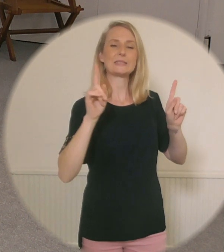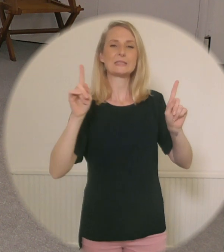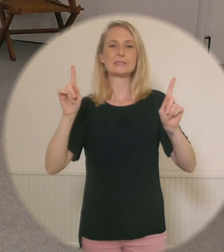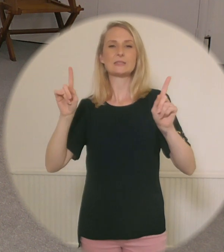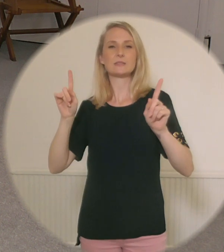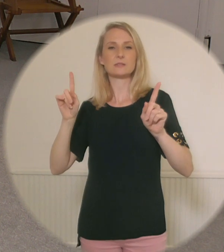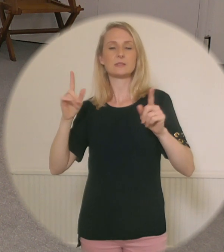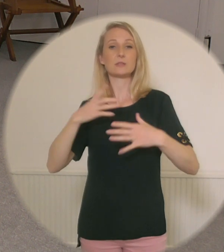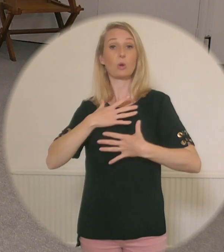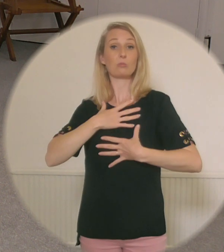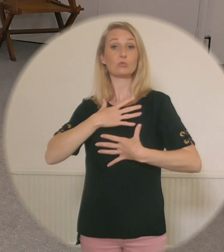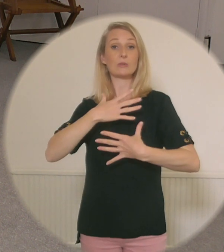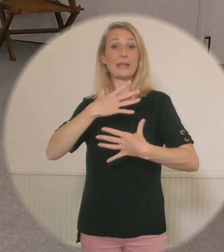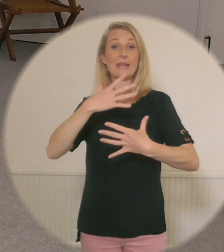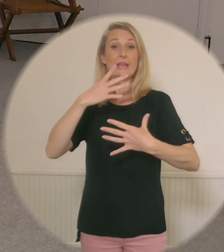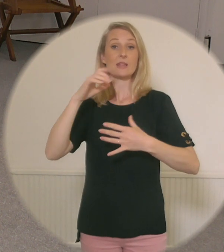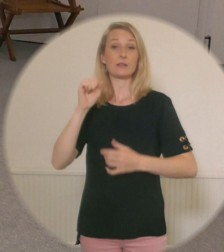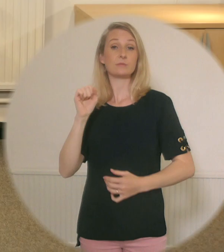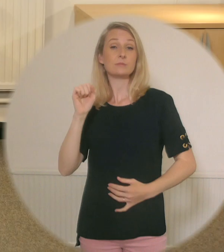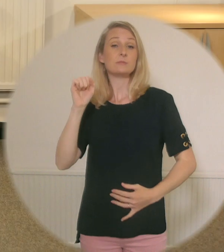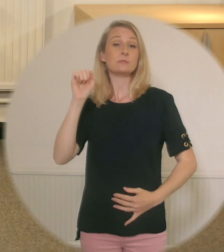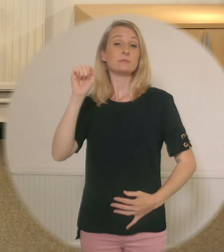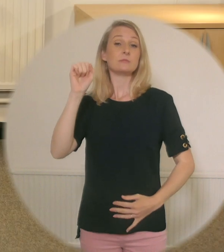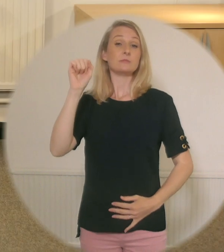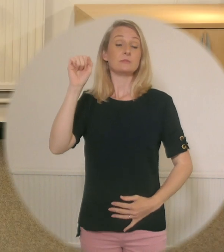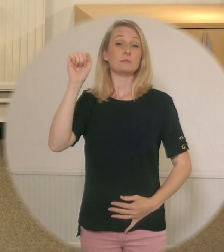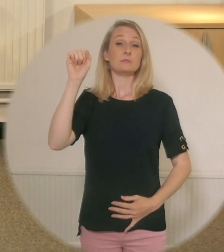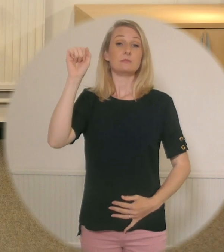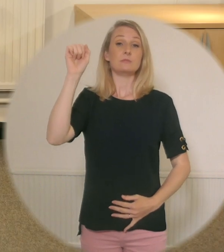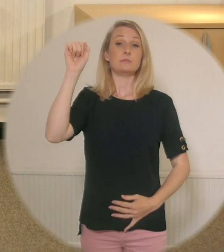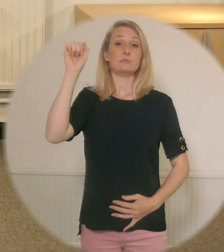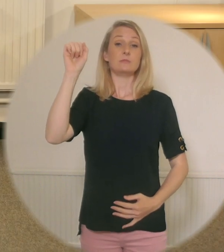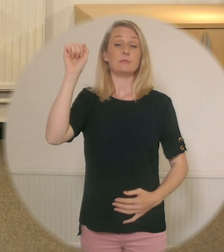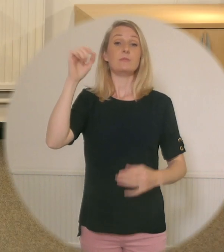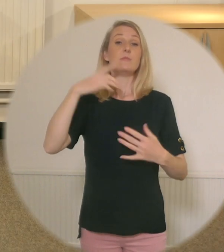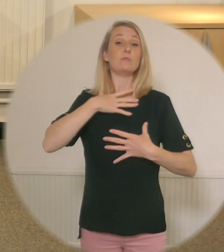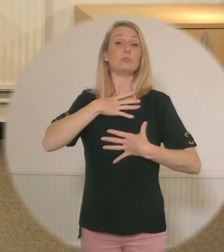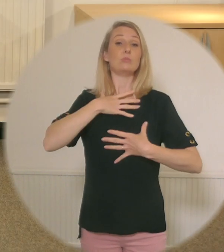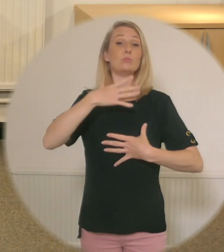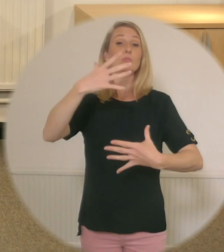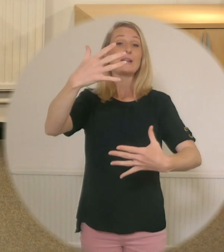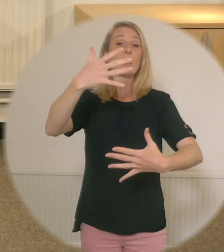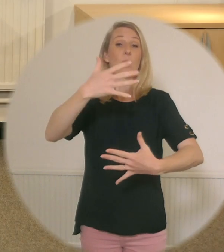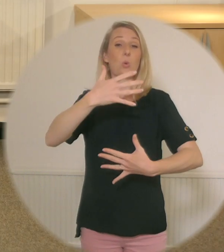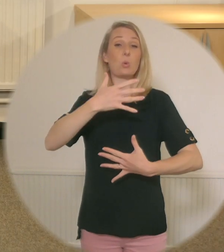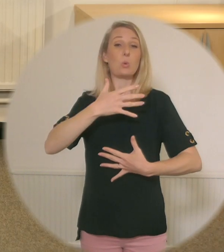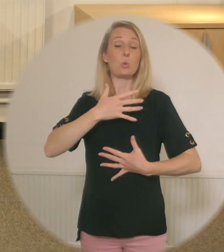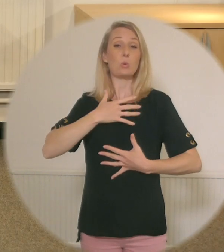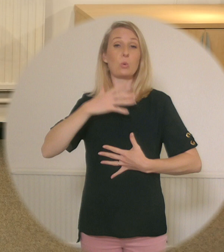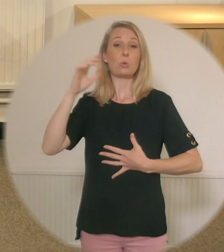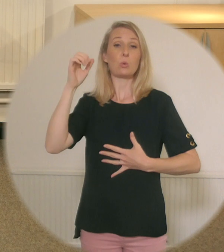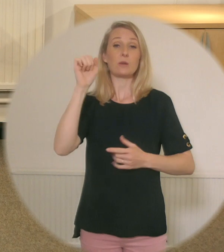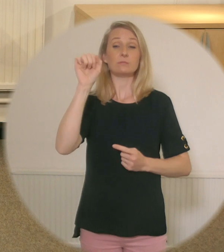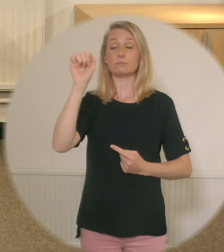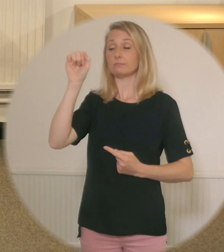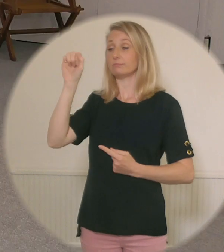in, lengthen upwards through your upper body. As you breathe out, let's twist to the right.